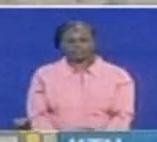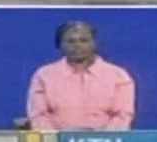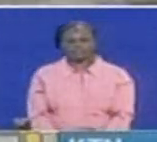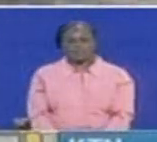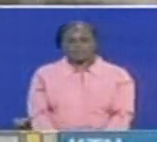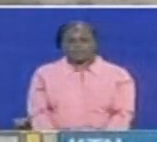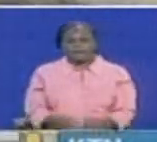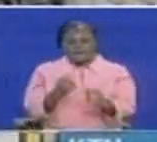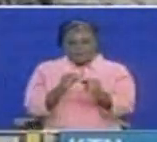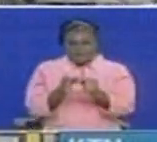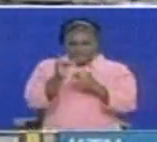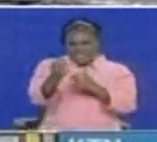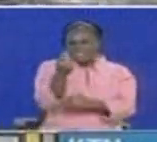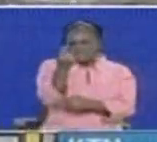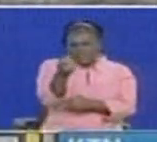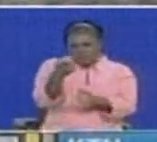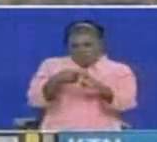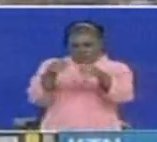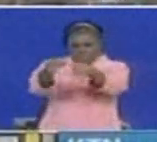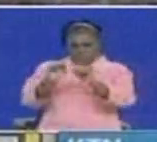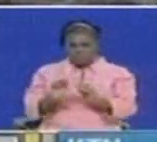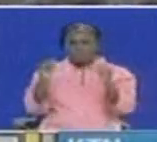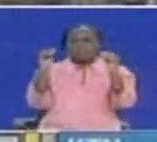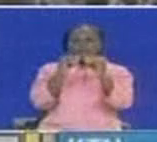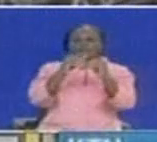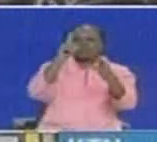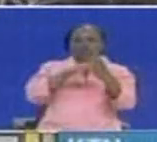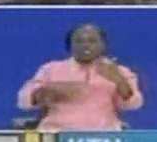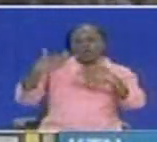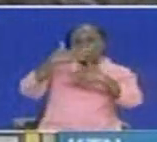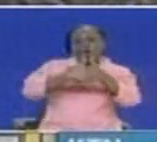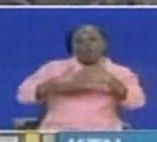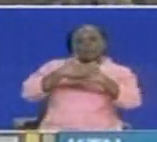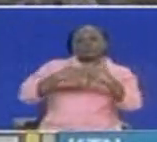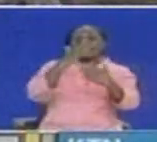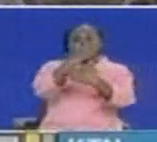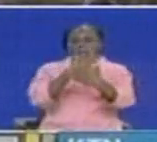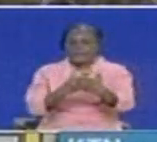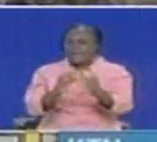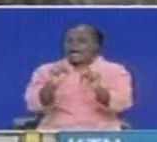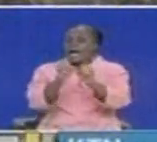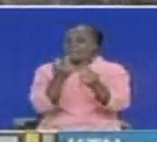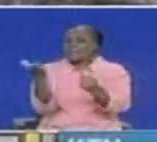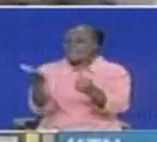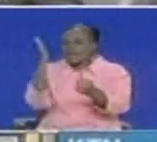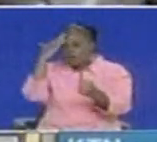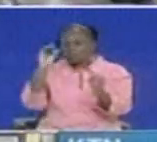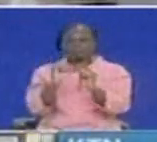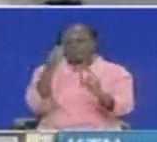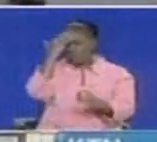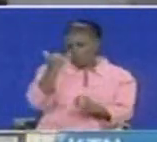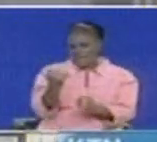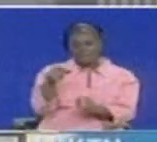Just a few meters from the grave, we come across pieces of what were once computer parts. It was not certain who had dumped them at the site or even